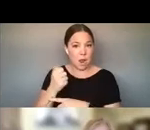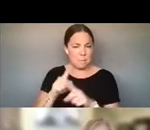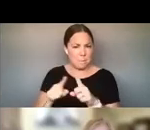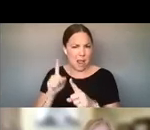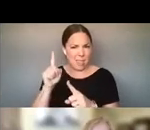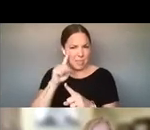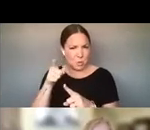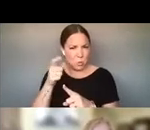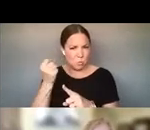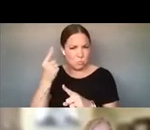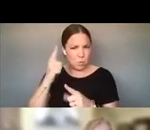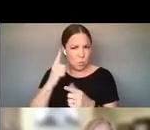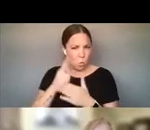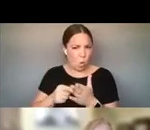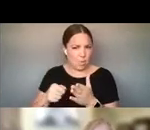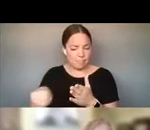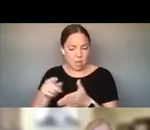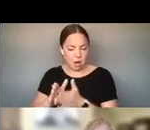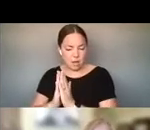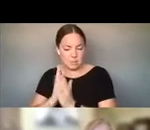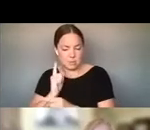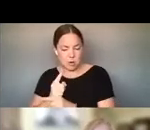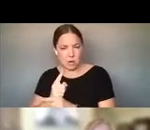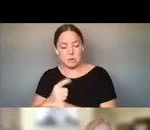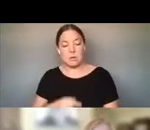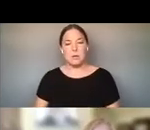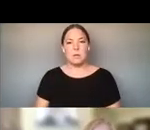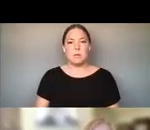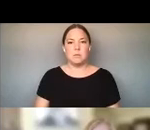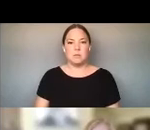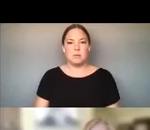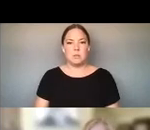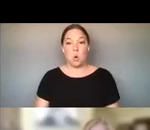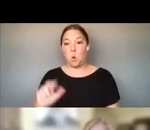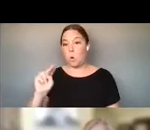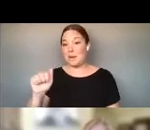gist. And so I will just for variety, I'll throw this to Nancy.